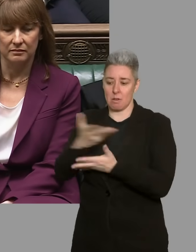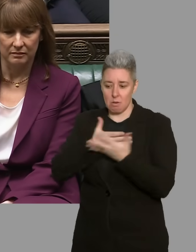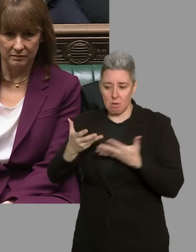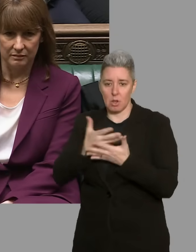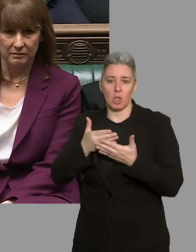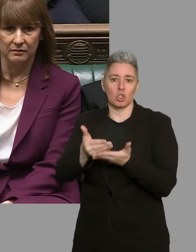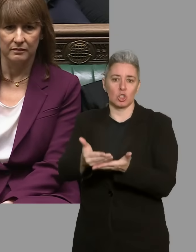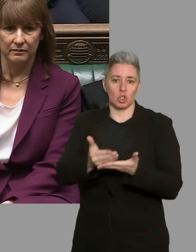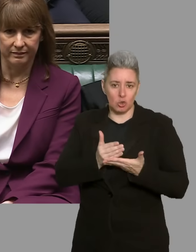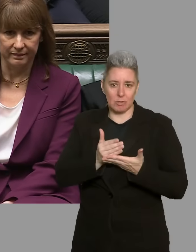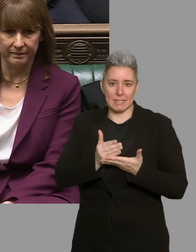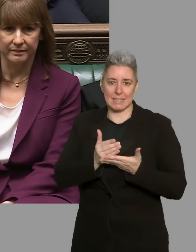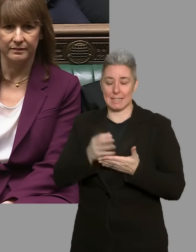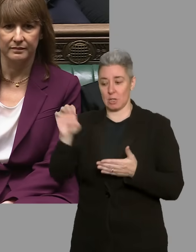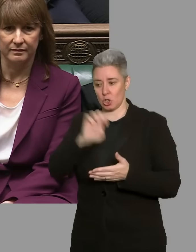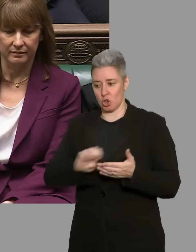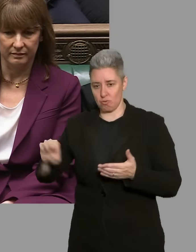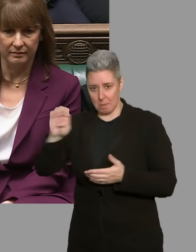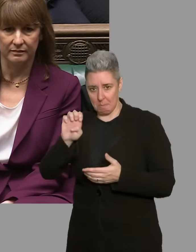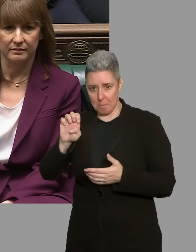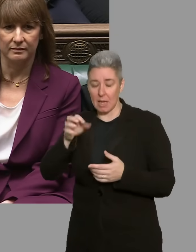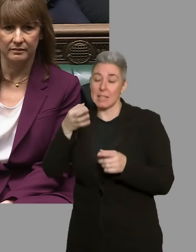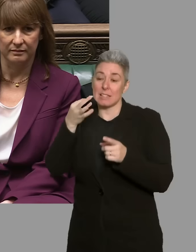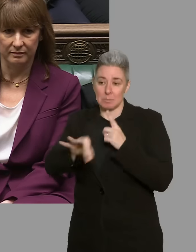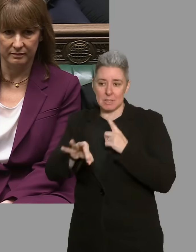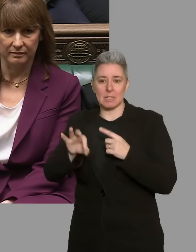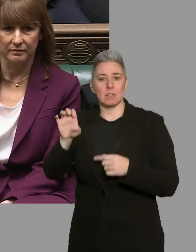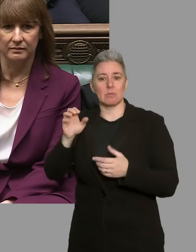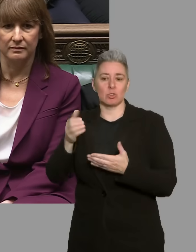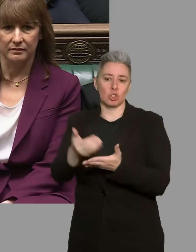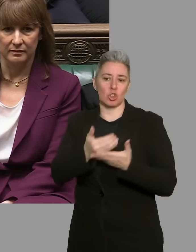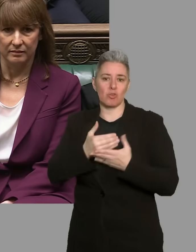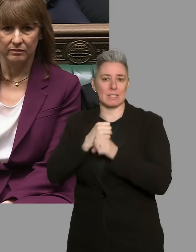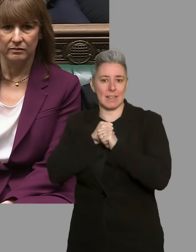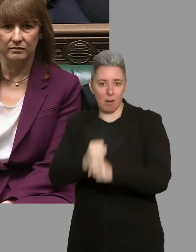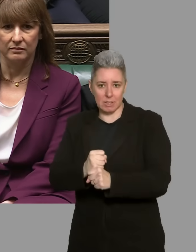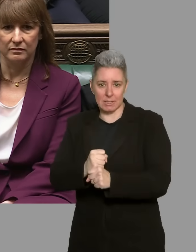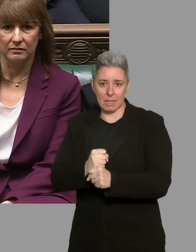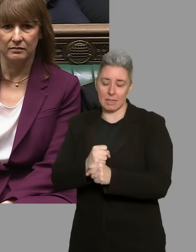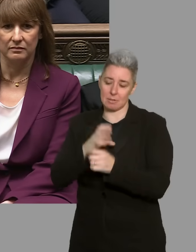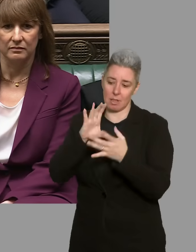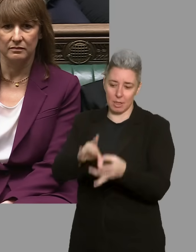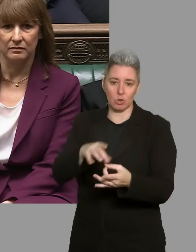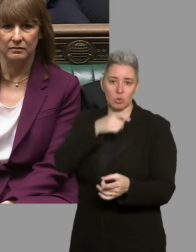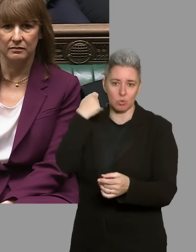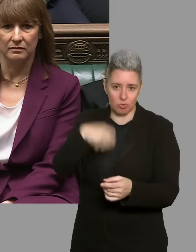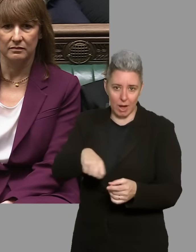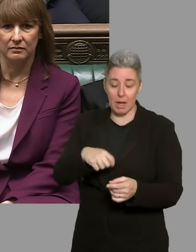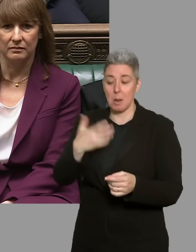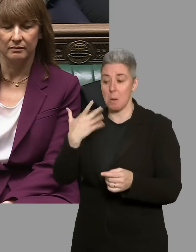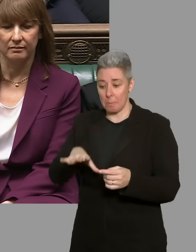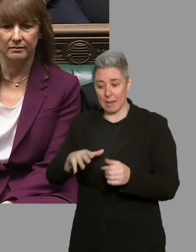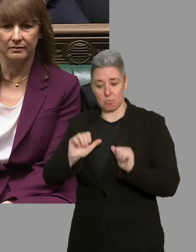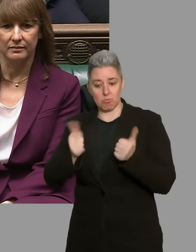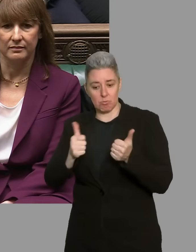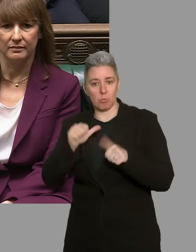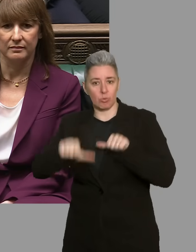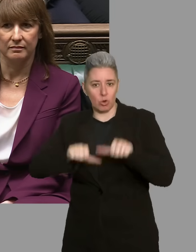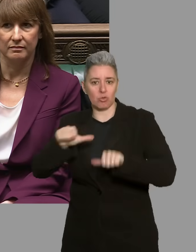security guarantees for Ukraine, and we made significant progress. And I'm glad that she has welcomed